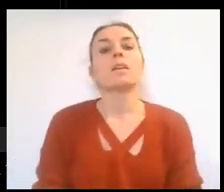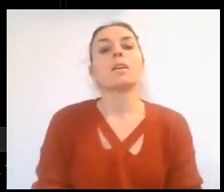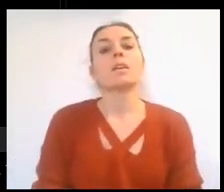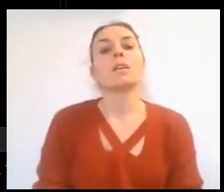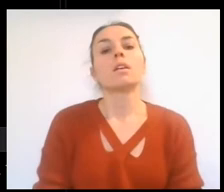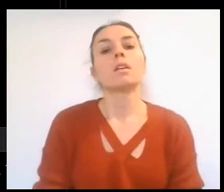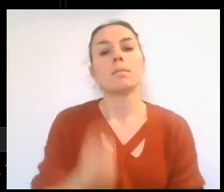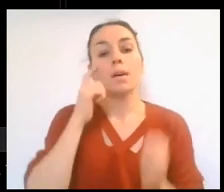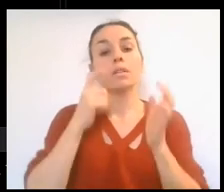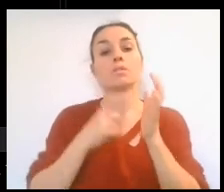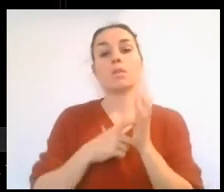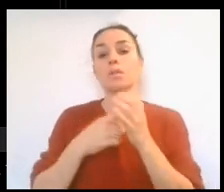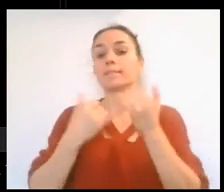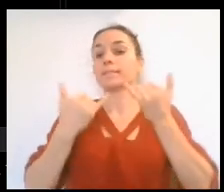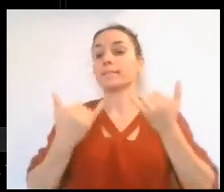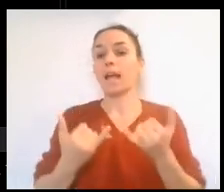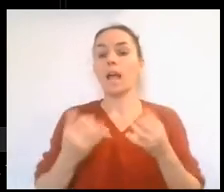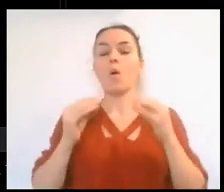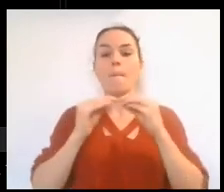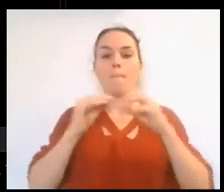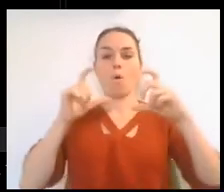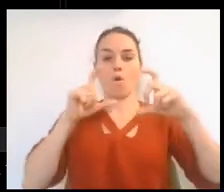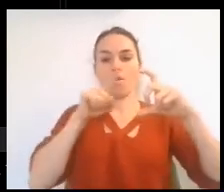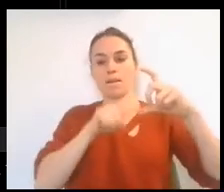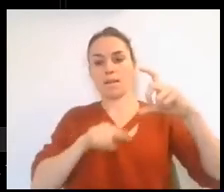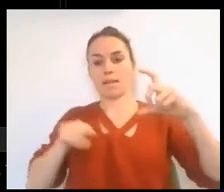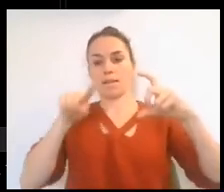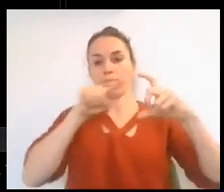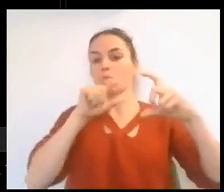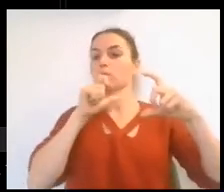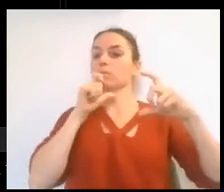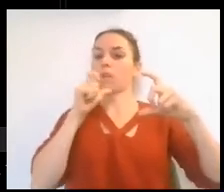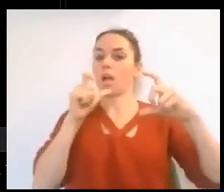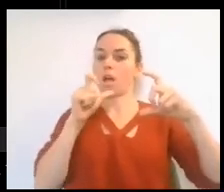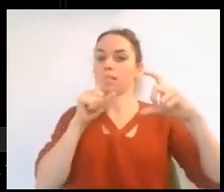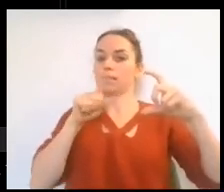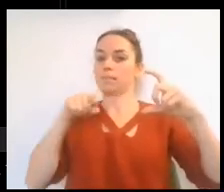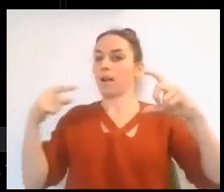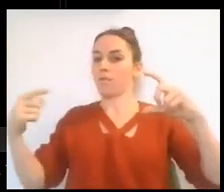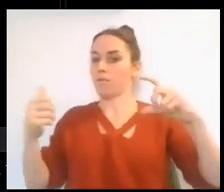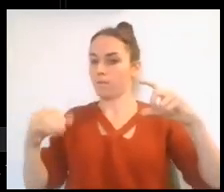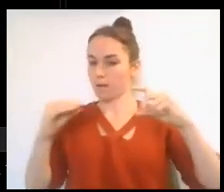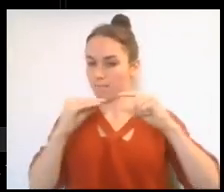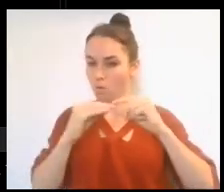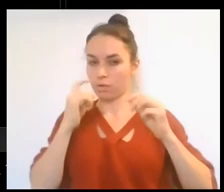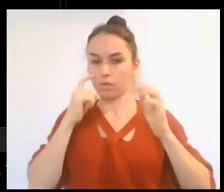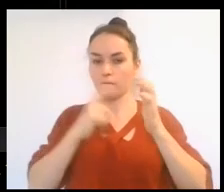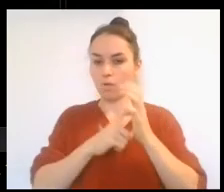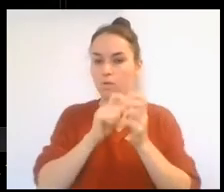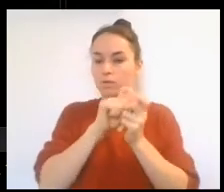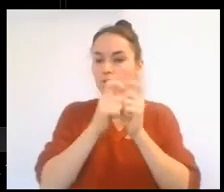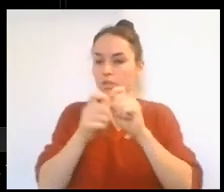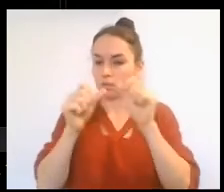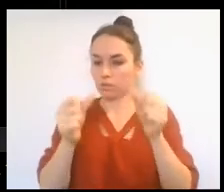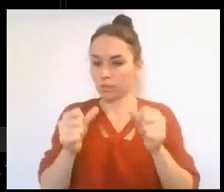elliptical, not spiral structure. And so we believe this merging process